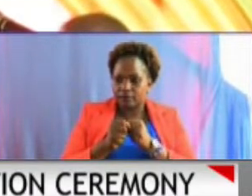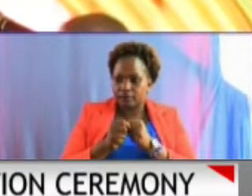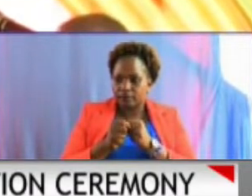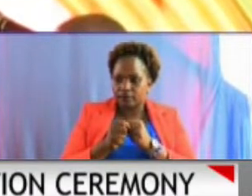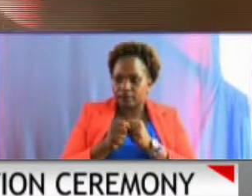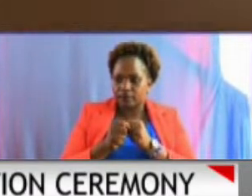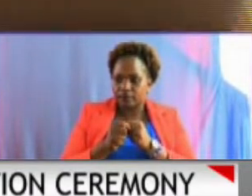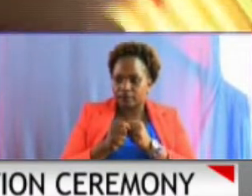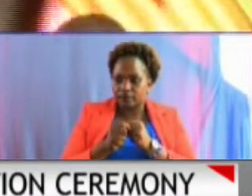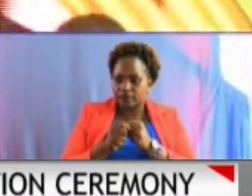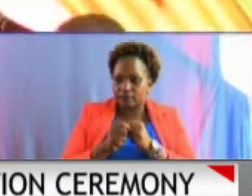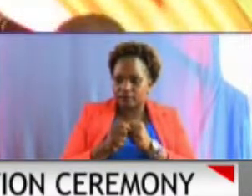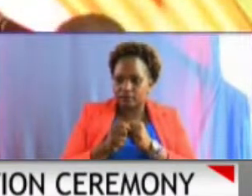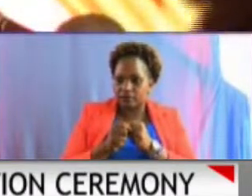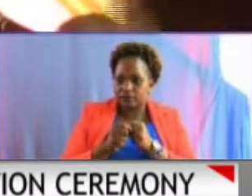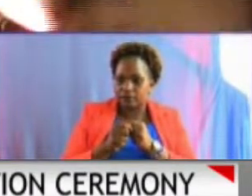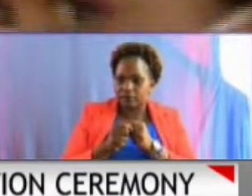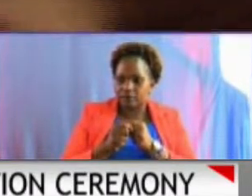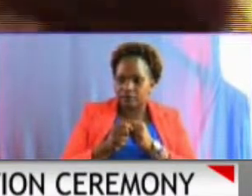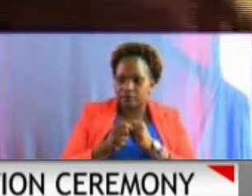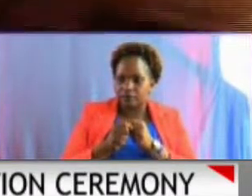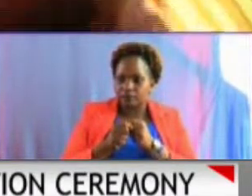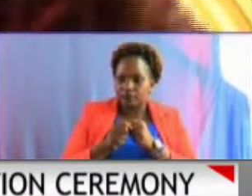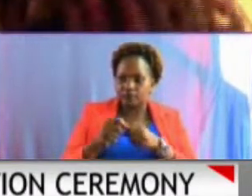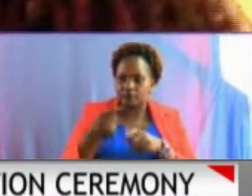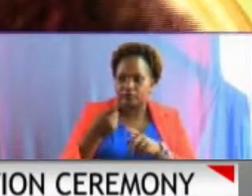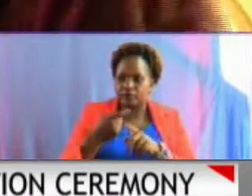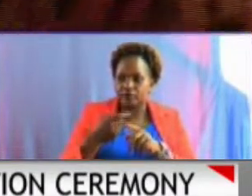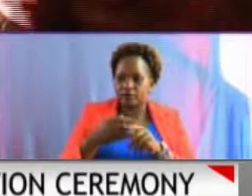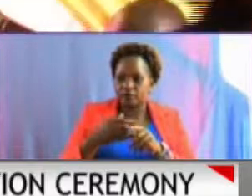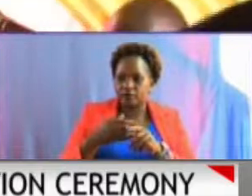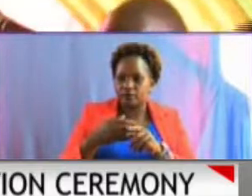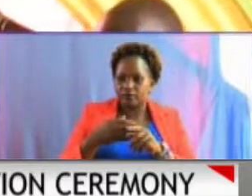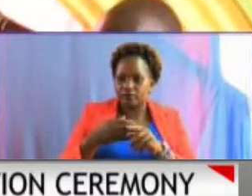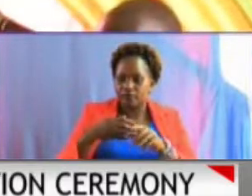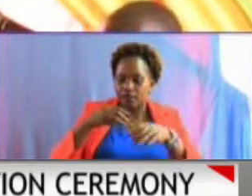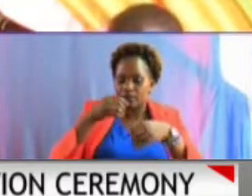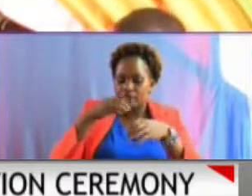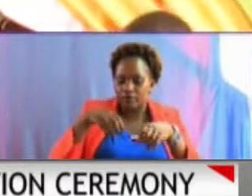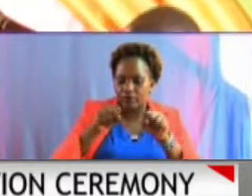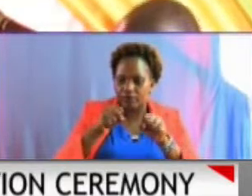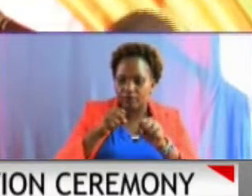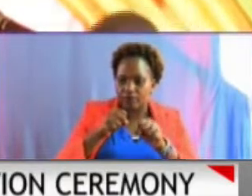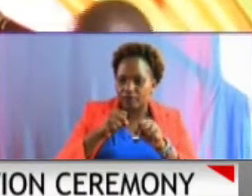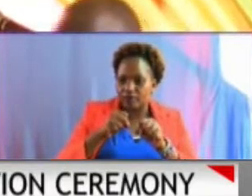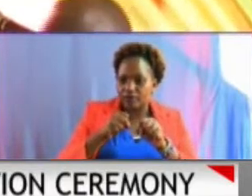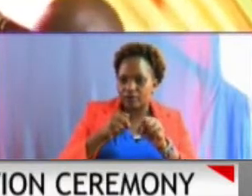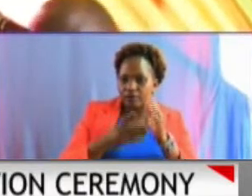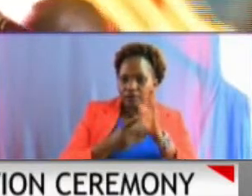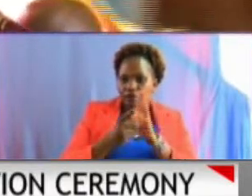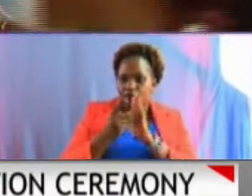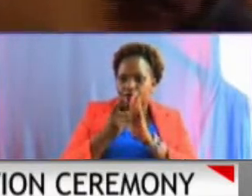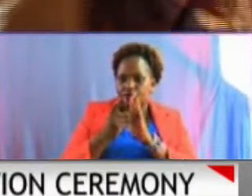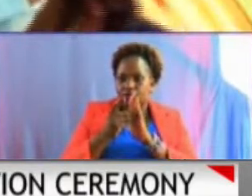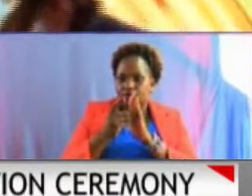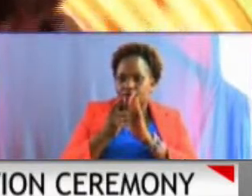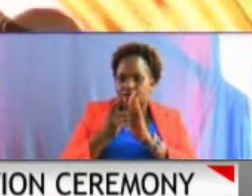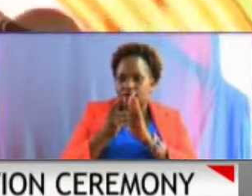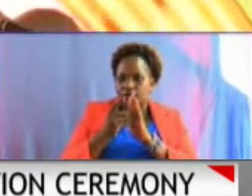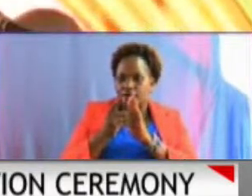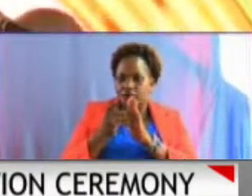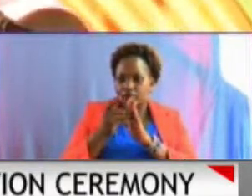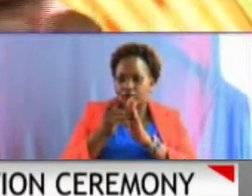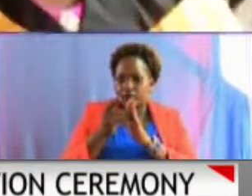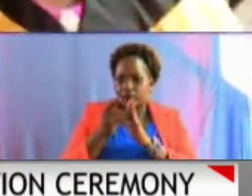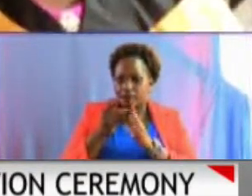I visited that campus yesterday, and it has a potential to develop to a center of